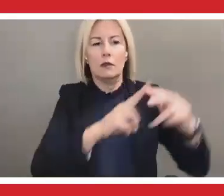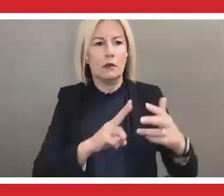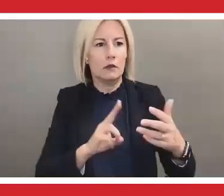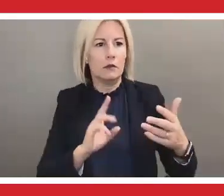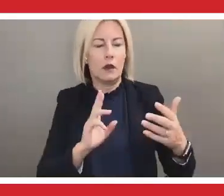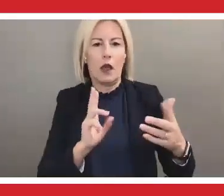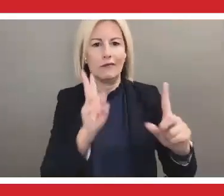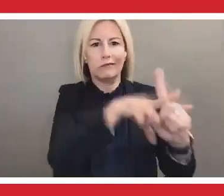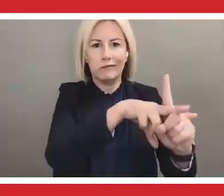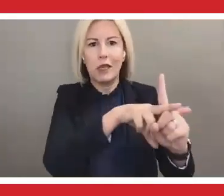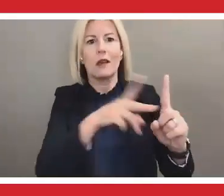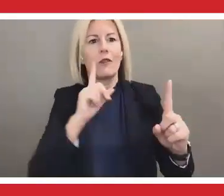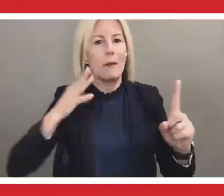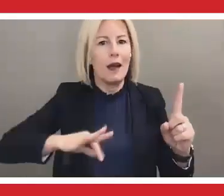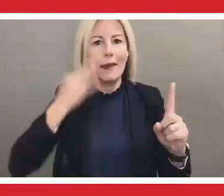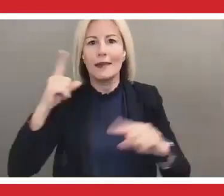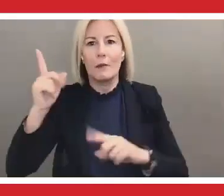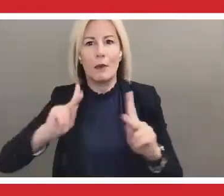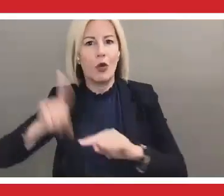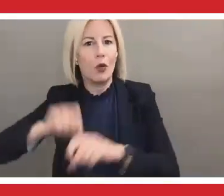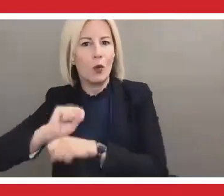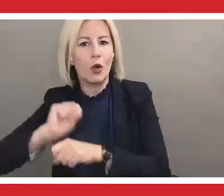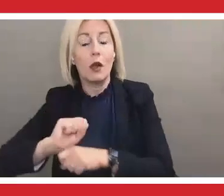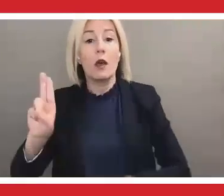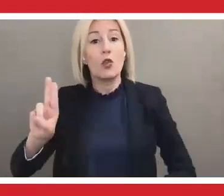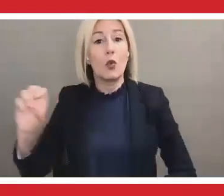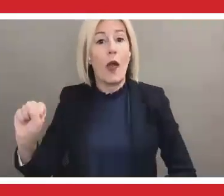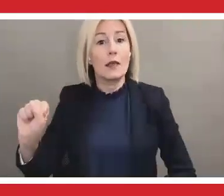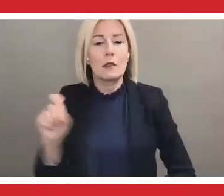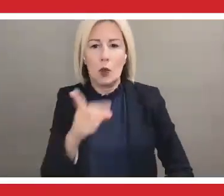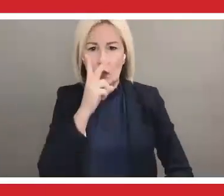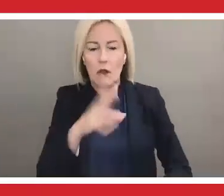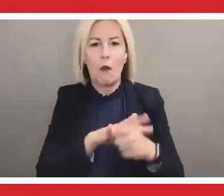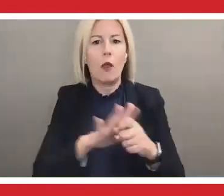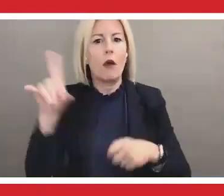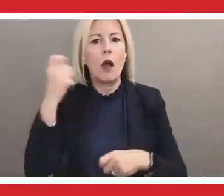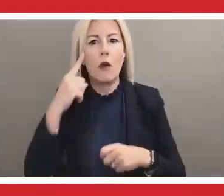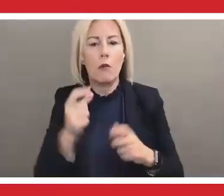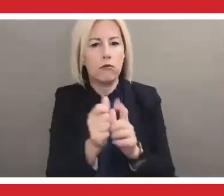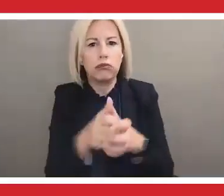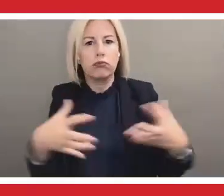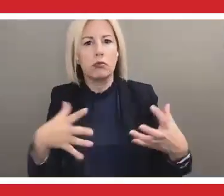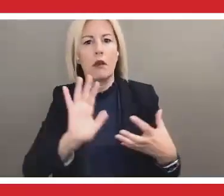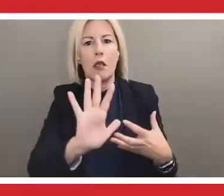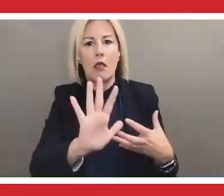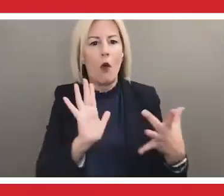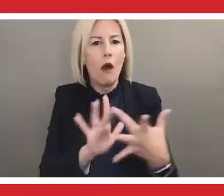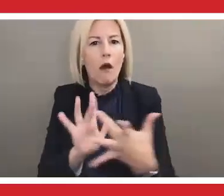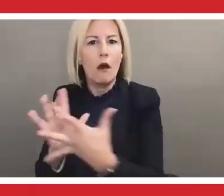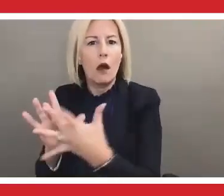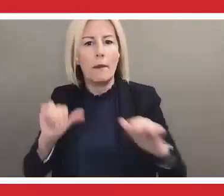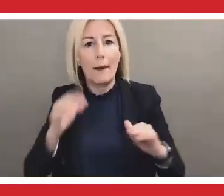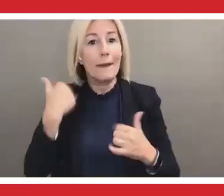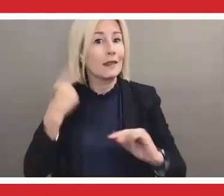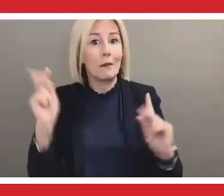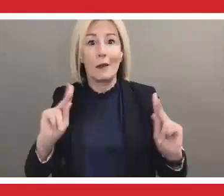people couldn't work. In the US, we saw local governments able to expand their contact center capability because people couldn't go in offices